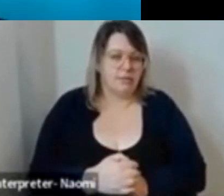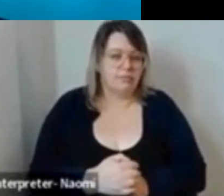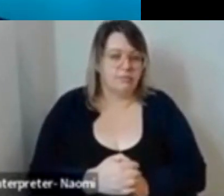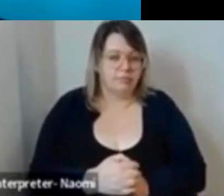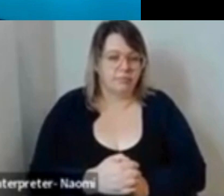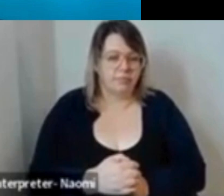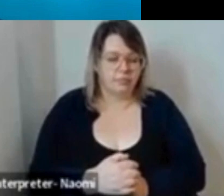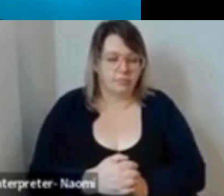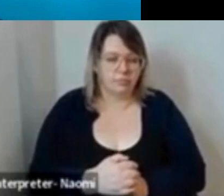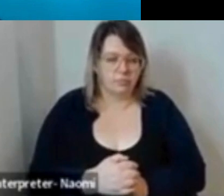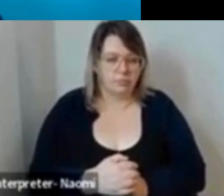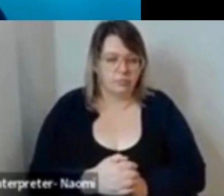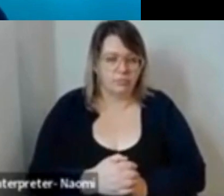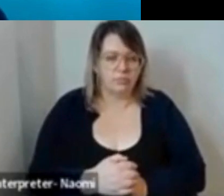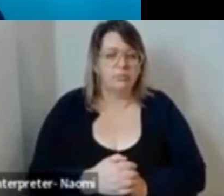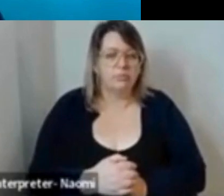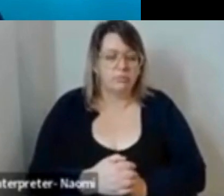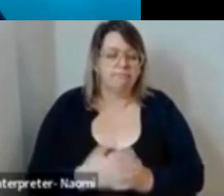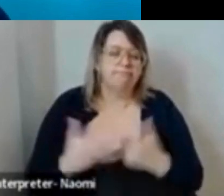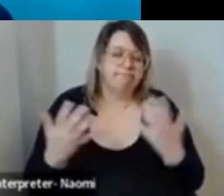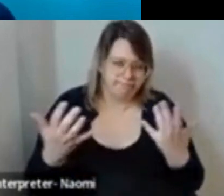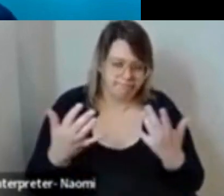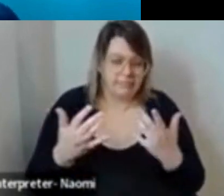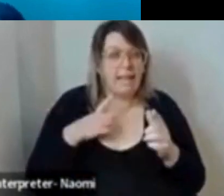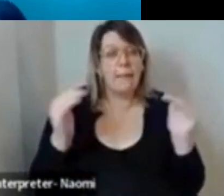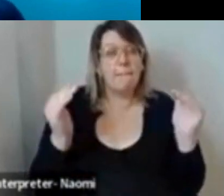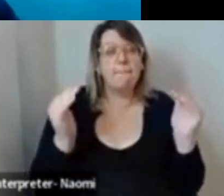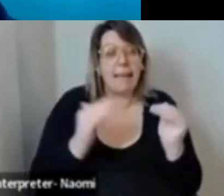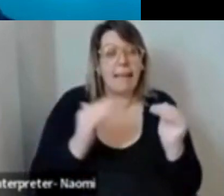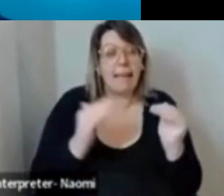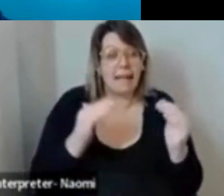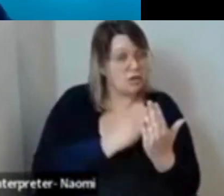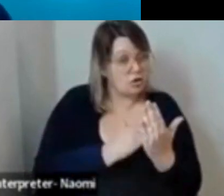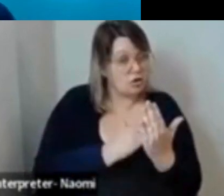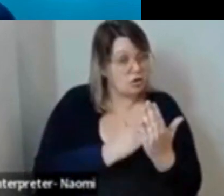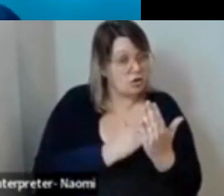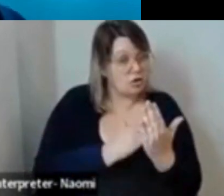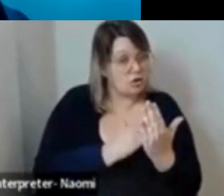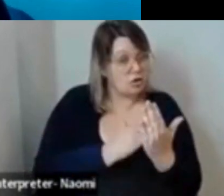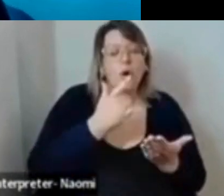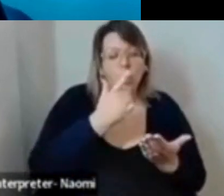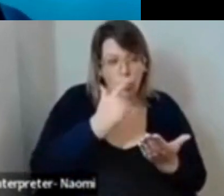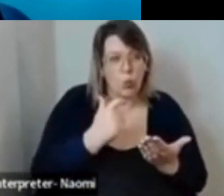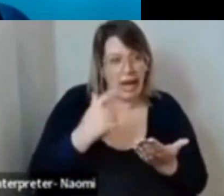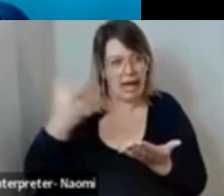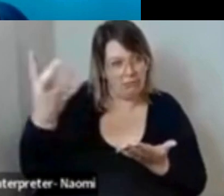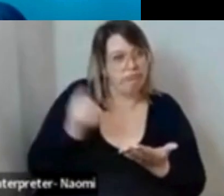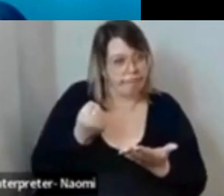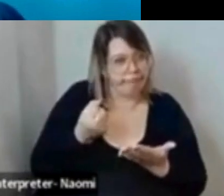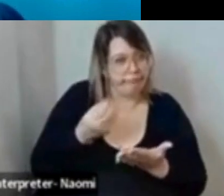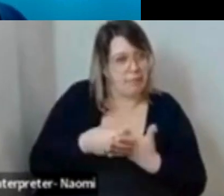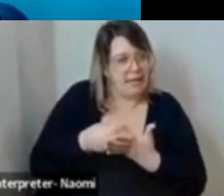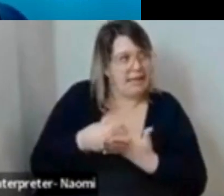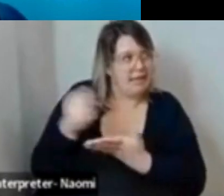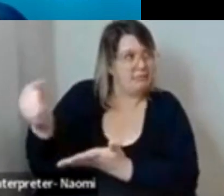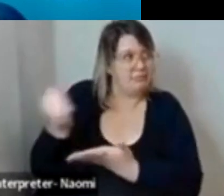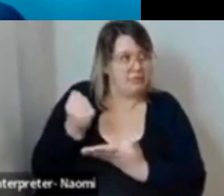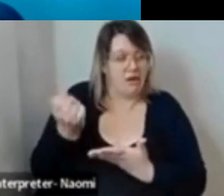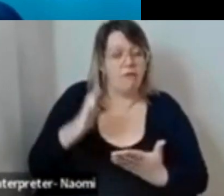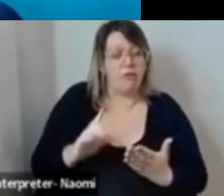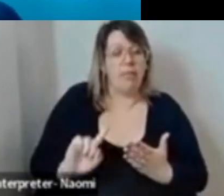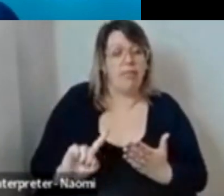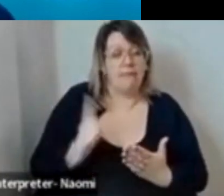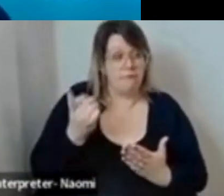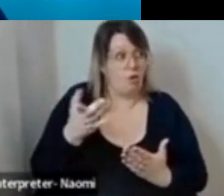one is subject to meeting the conditions of the conditional offer, you can draw down your first payment from any point from the